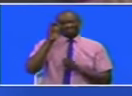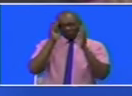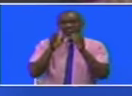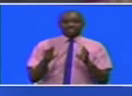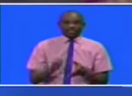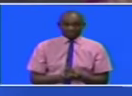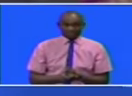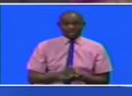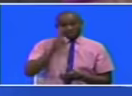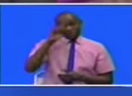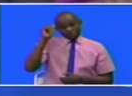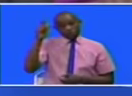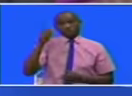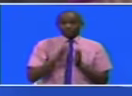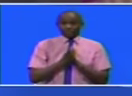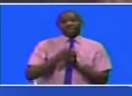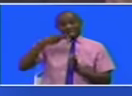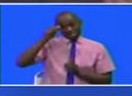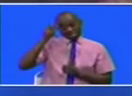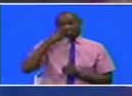Don't pay any attention. I was